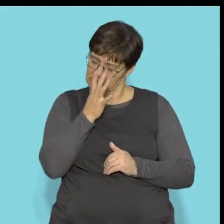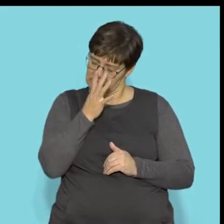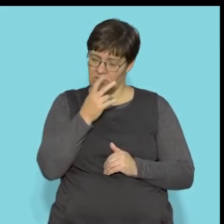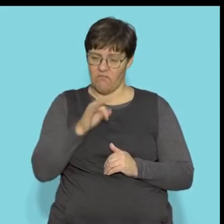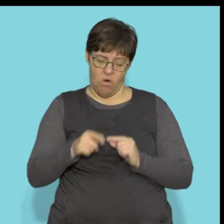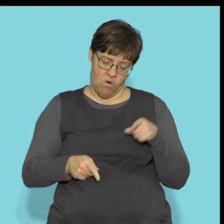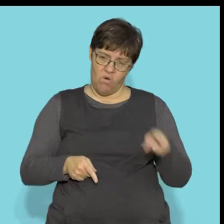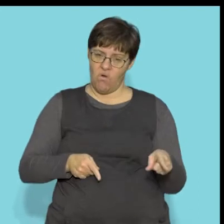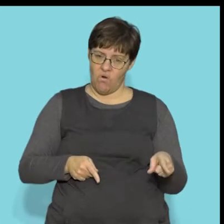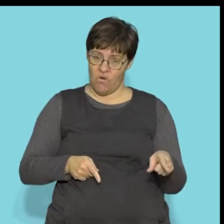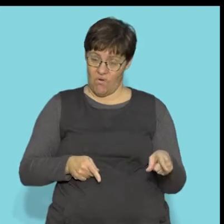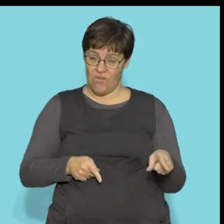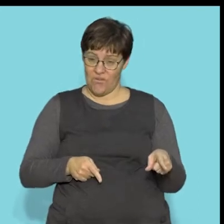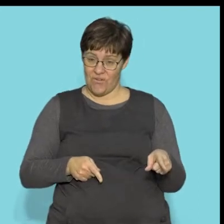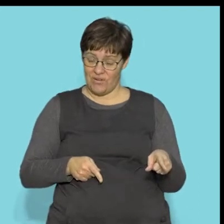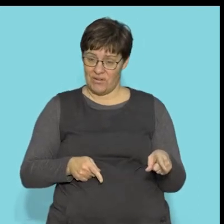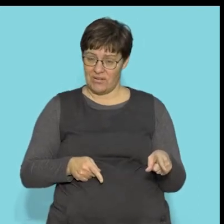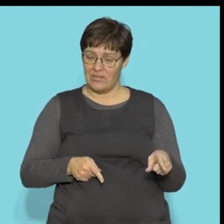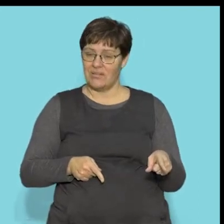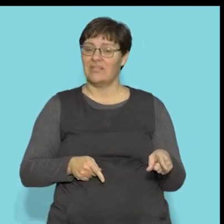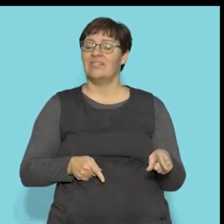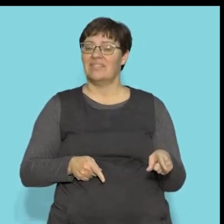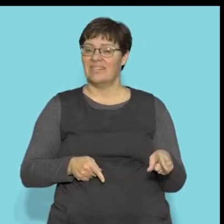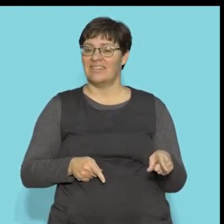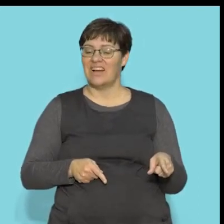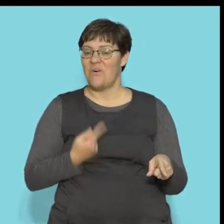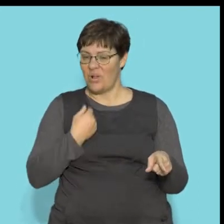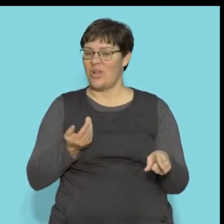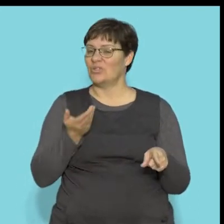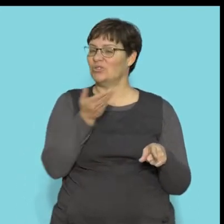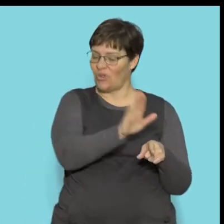population, which therefore also is going